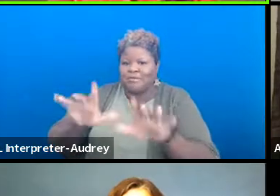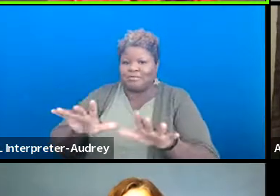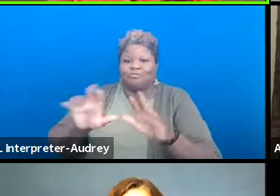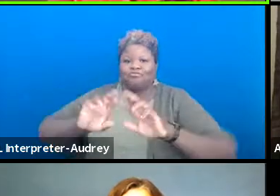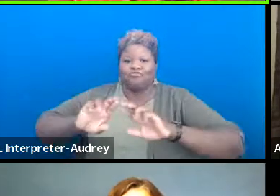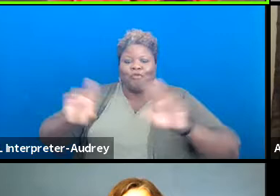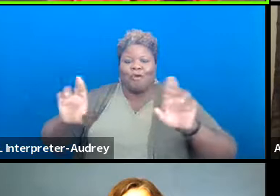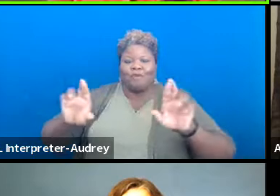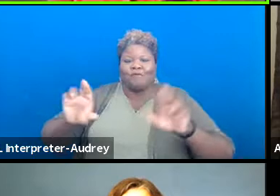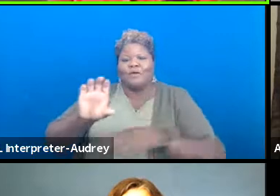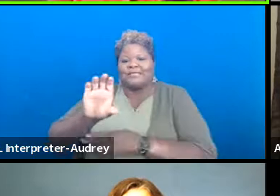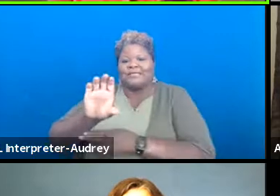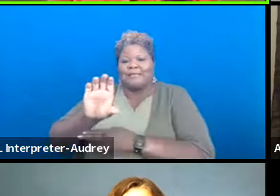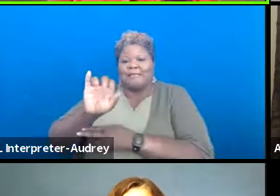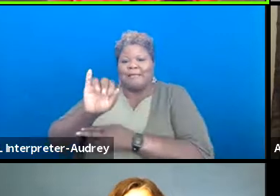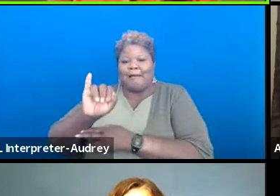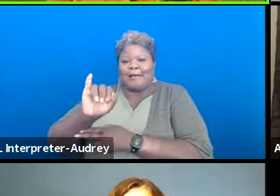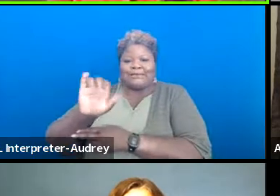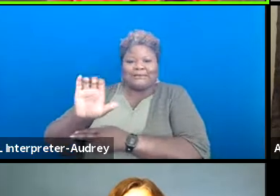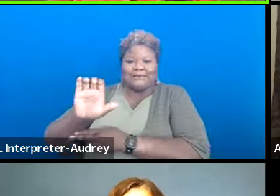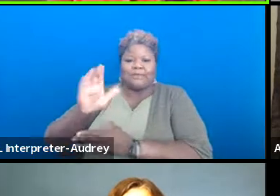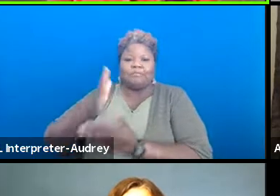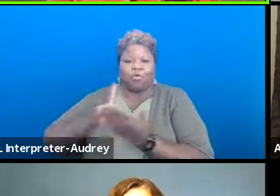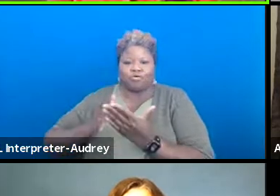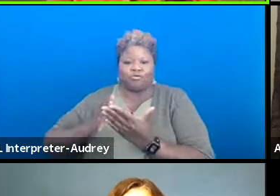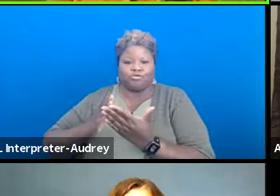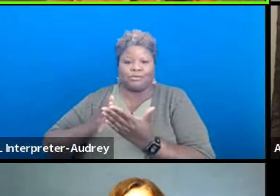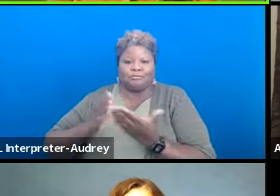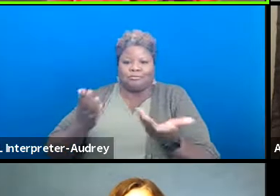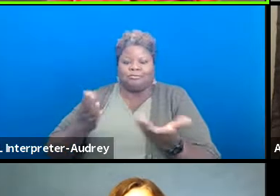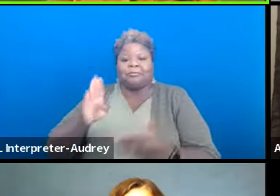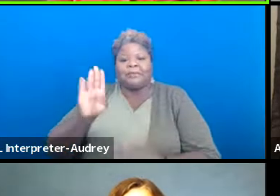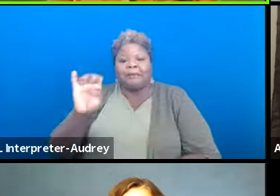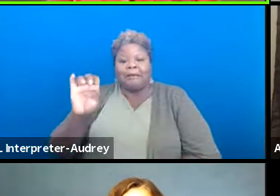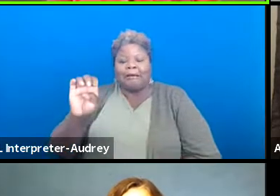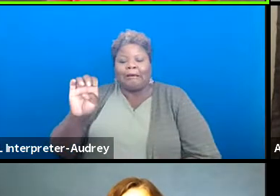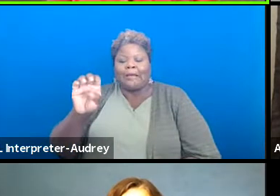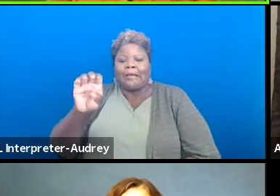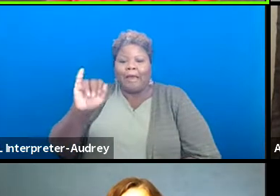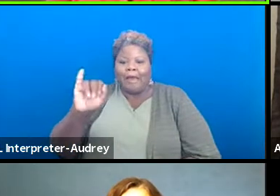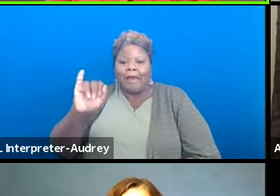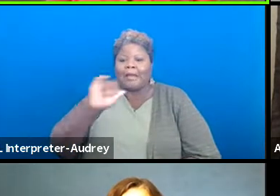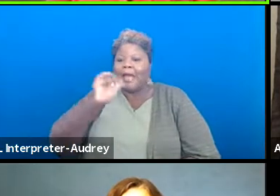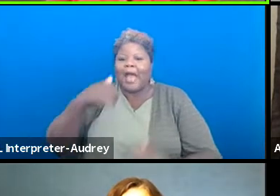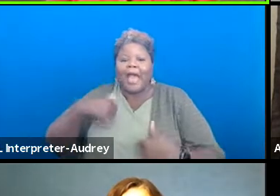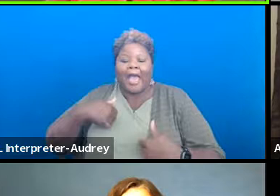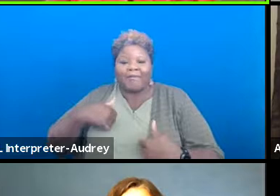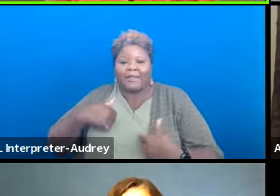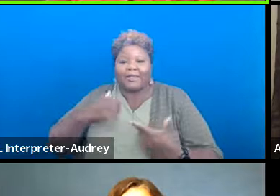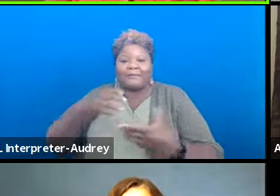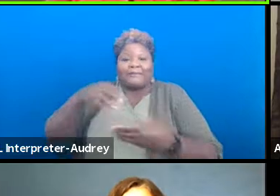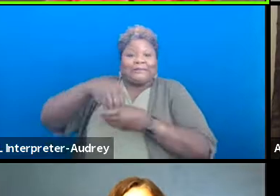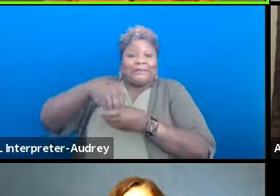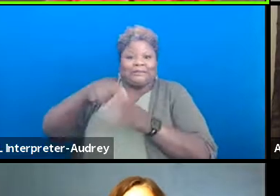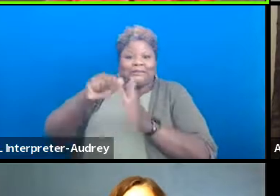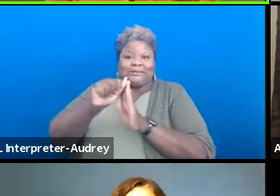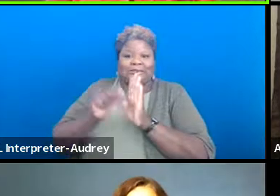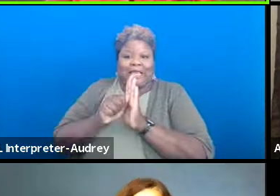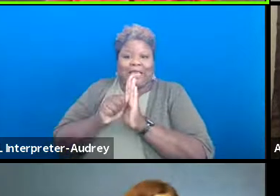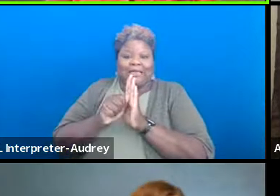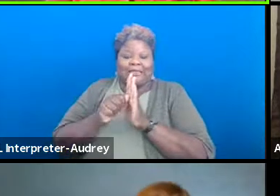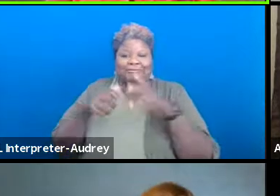the CIC portion of the BEI, not having that offered in state.